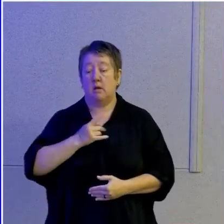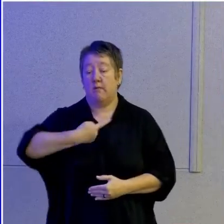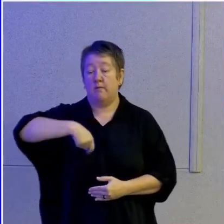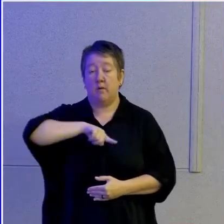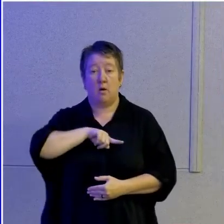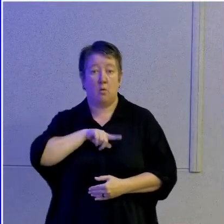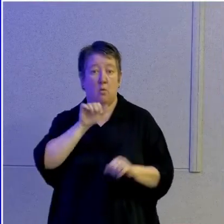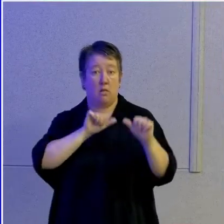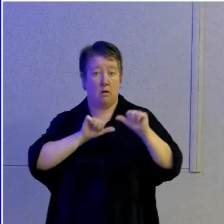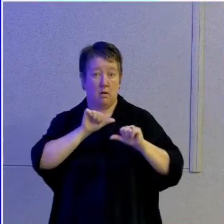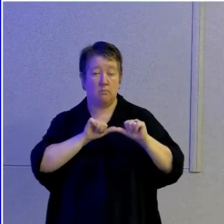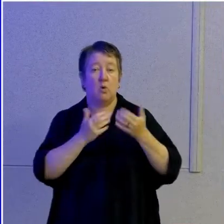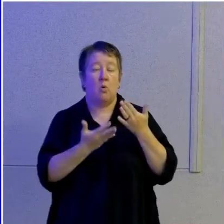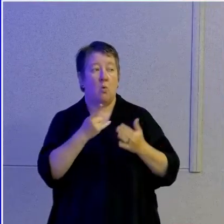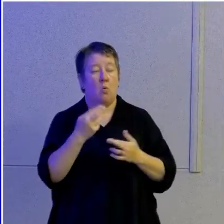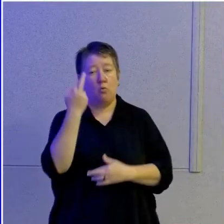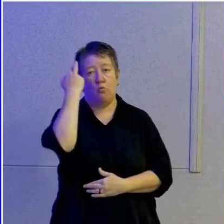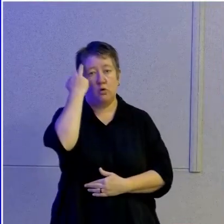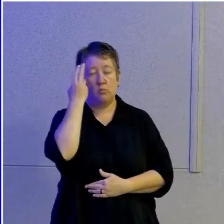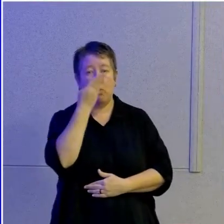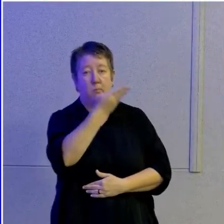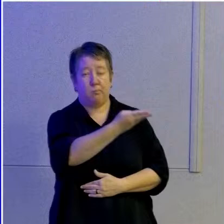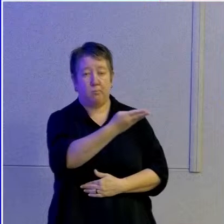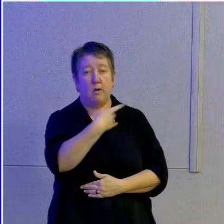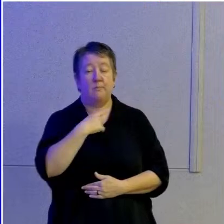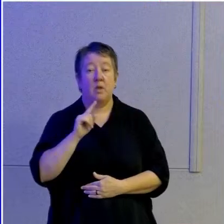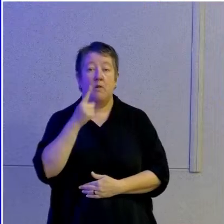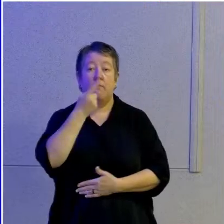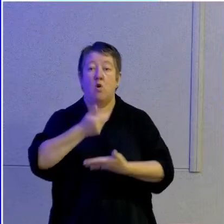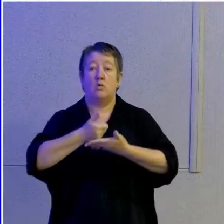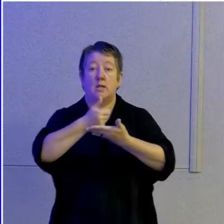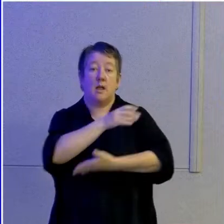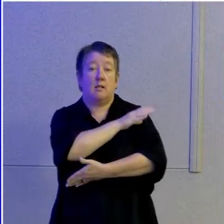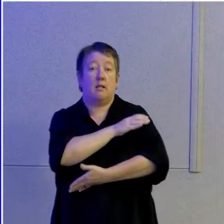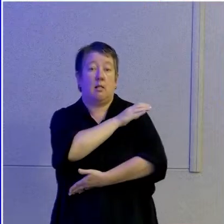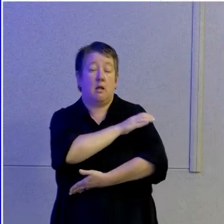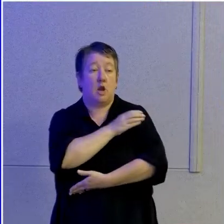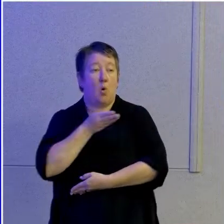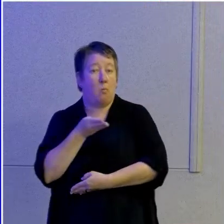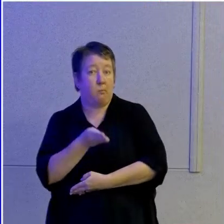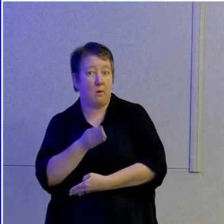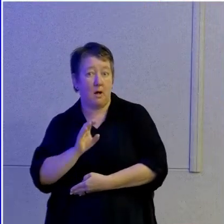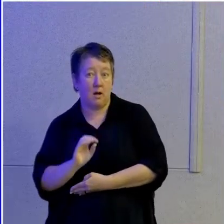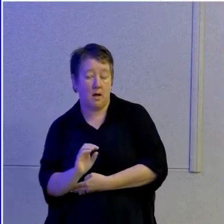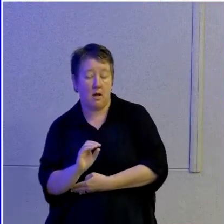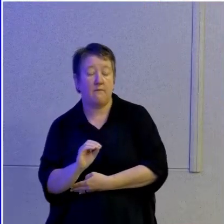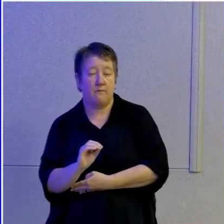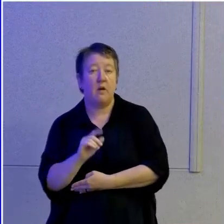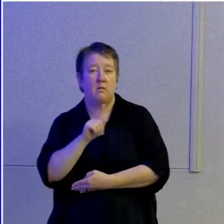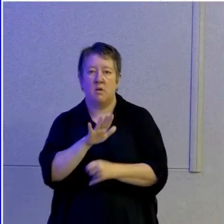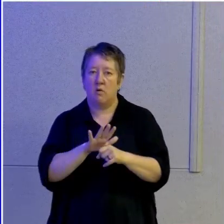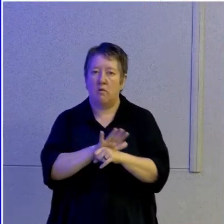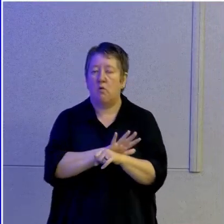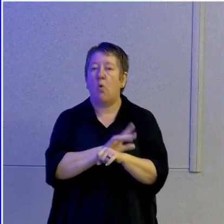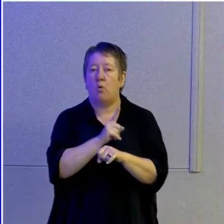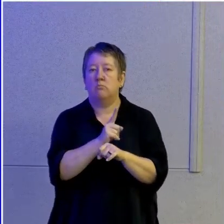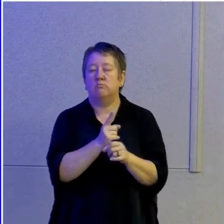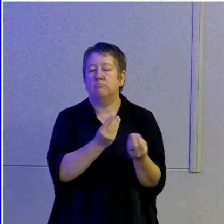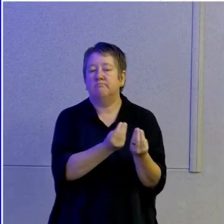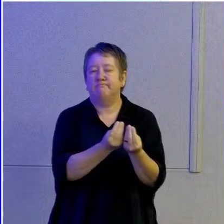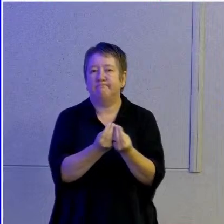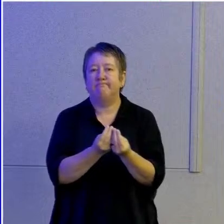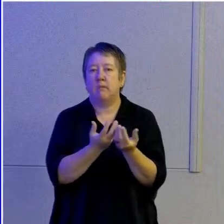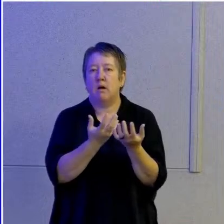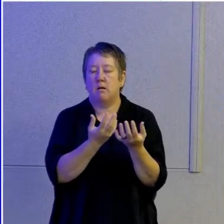We do have a first aid clinic on site, an occupational health clinic that is fully equipped, and we will be able